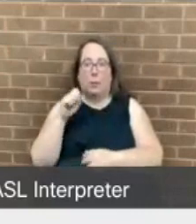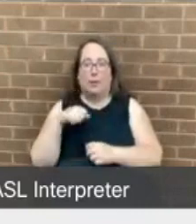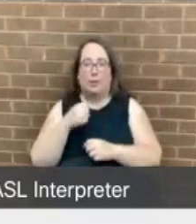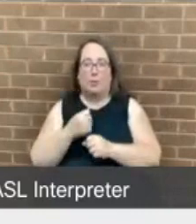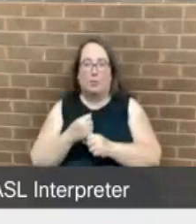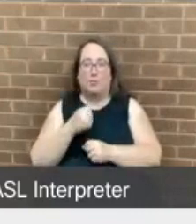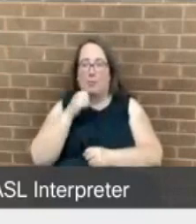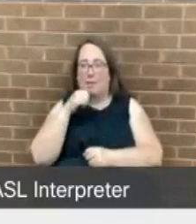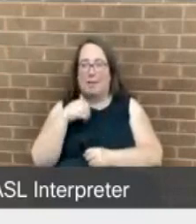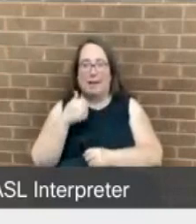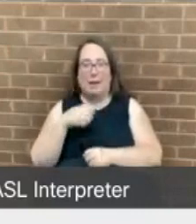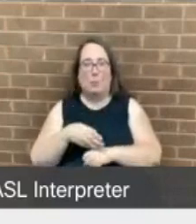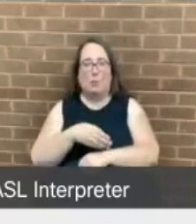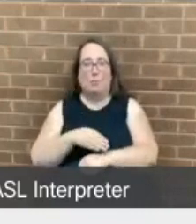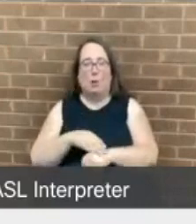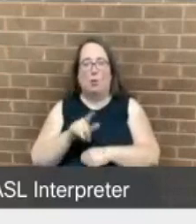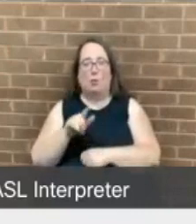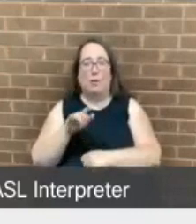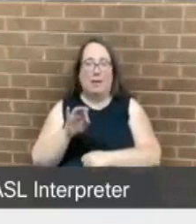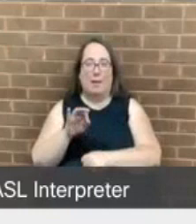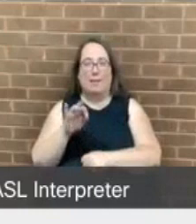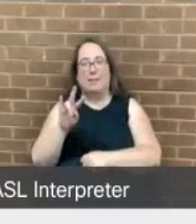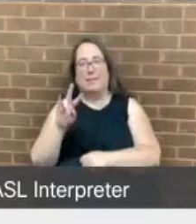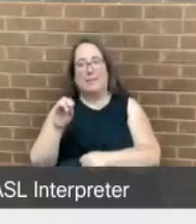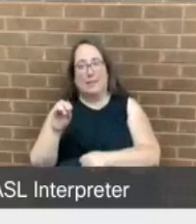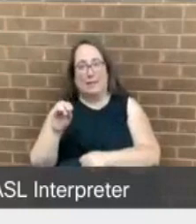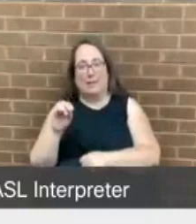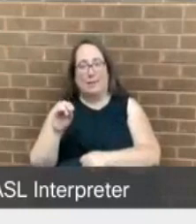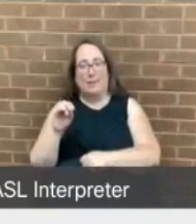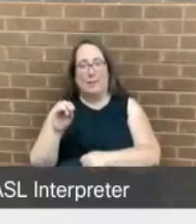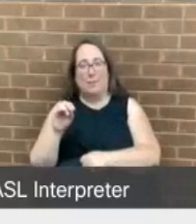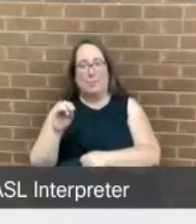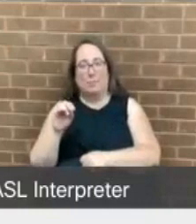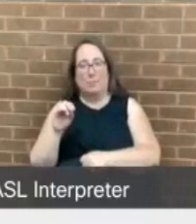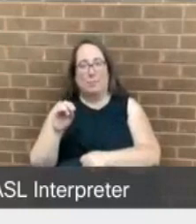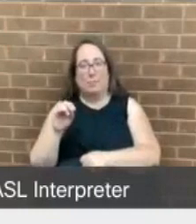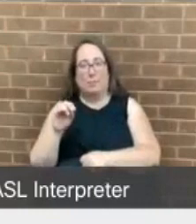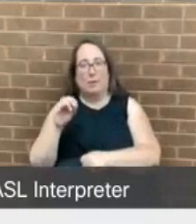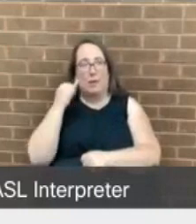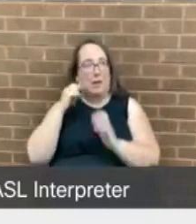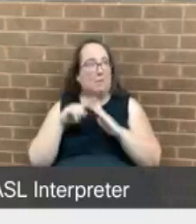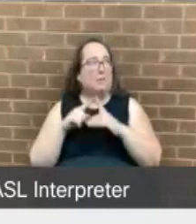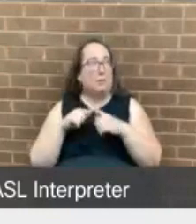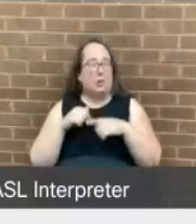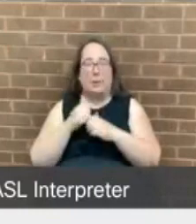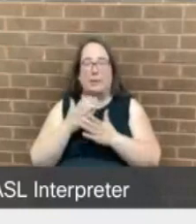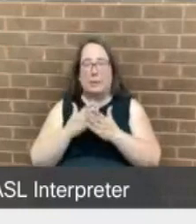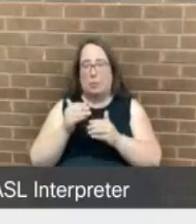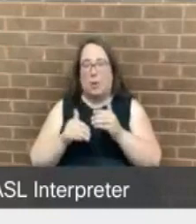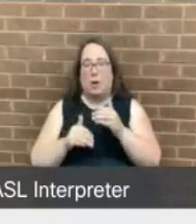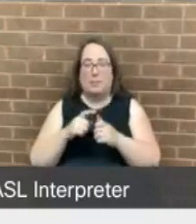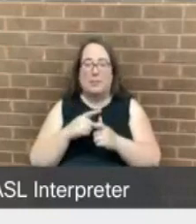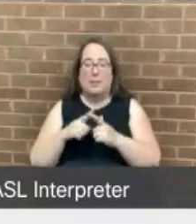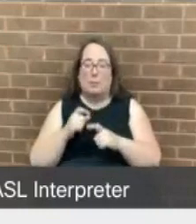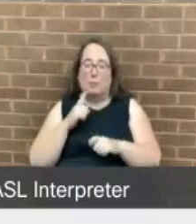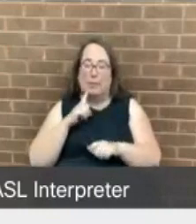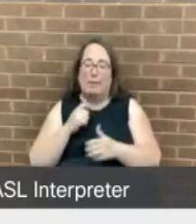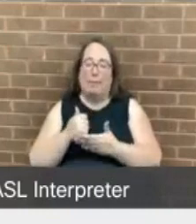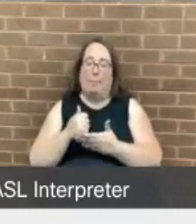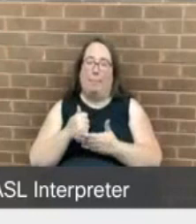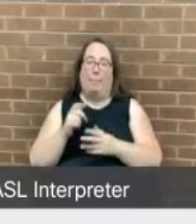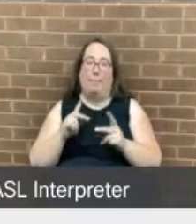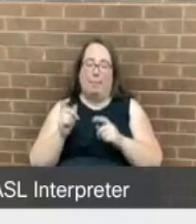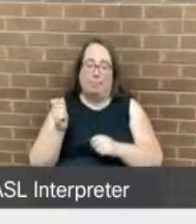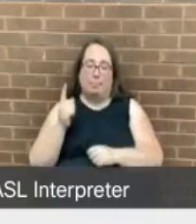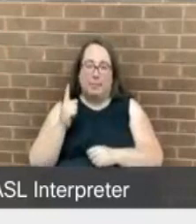had any improvements on 29 and 70. And if you can just get that, you know, start to make some progress there, will really help, you know, people. So if